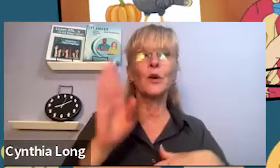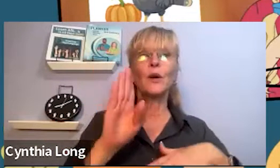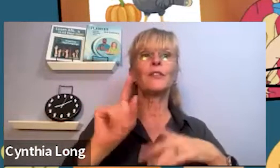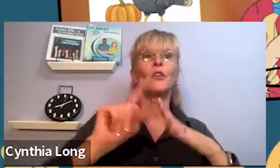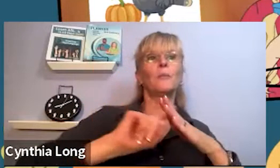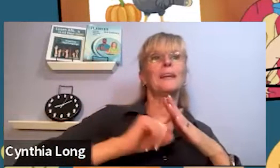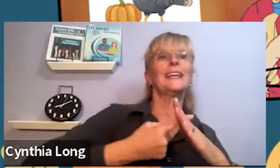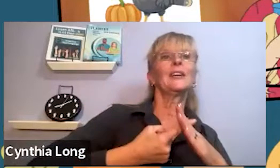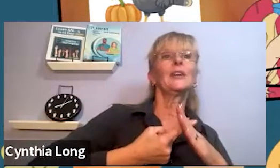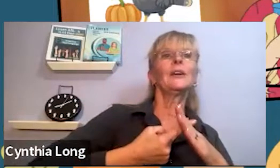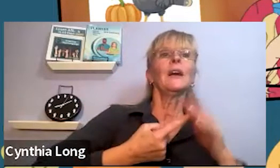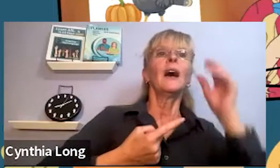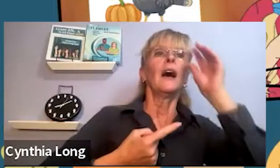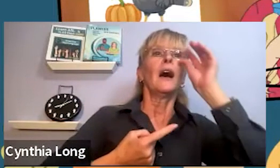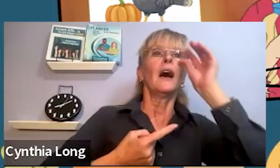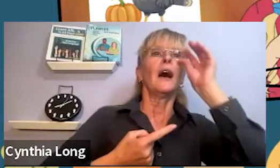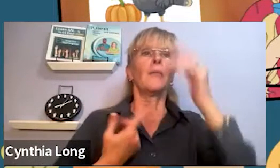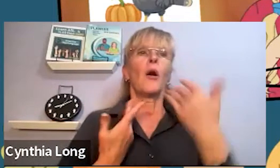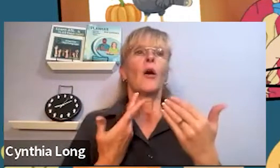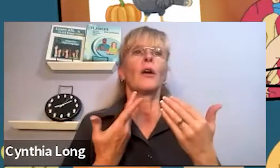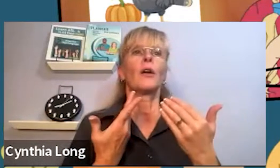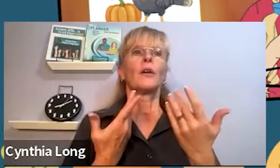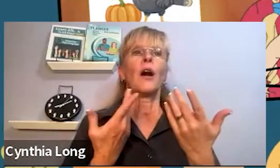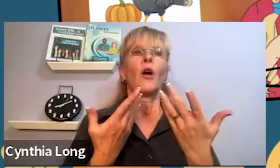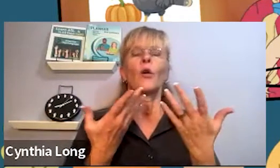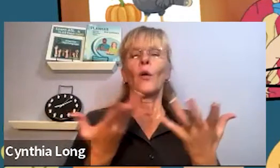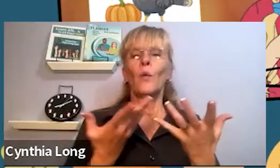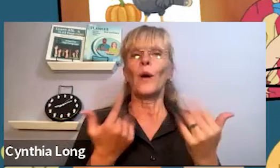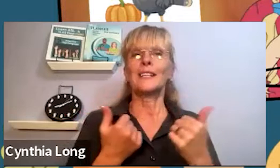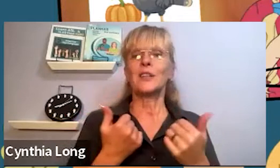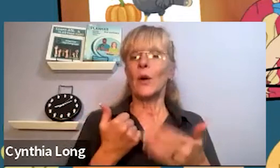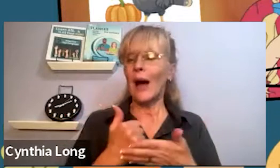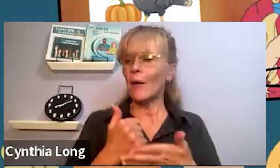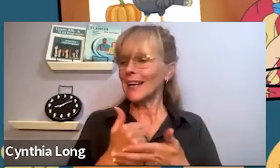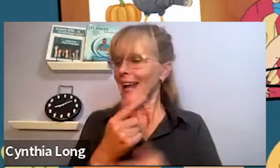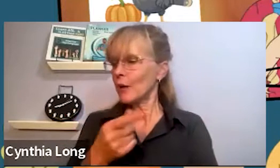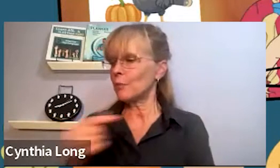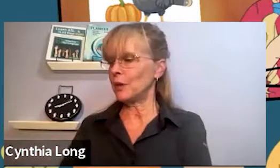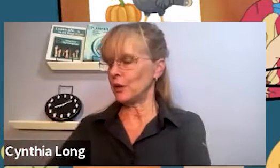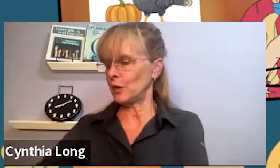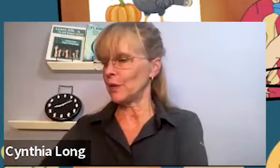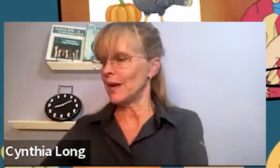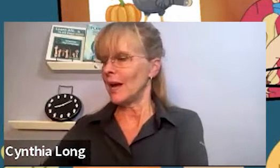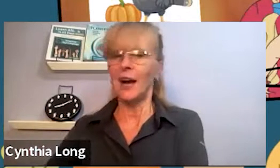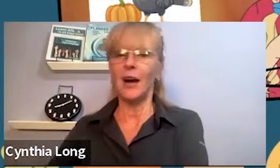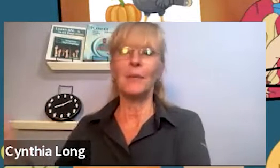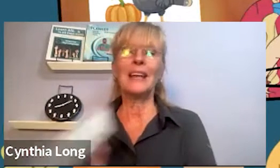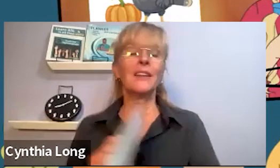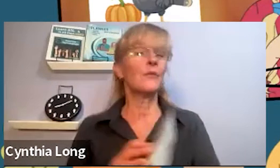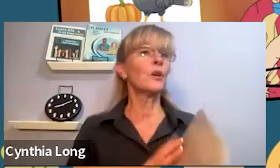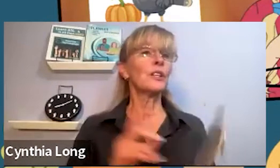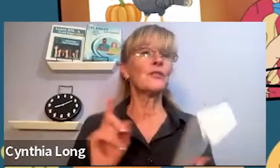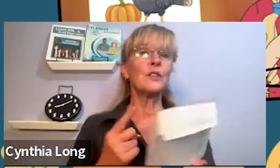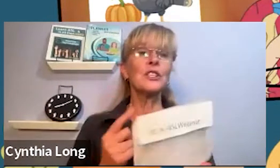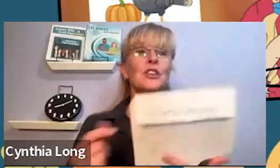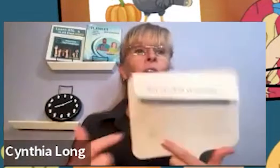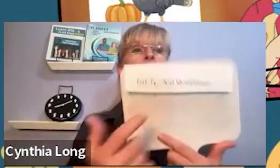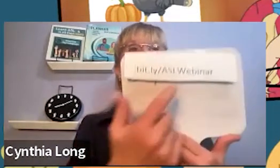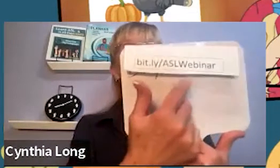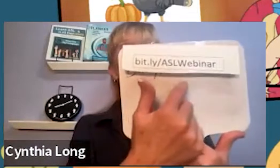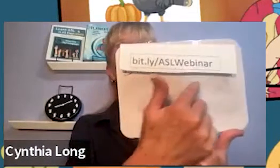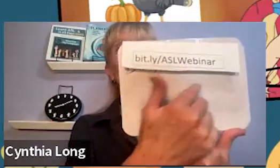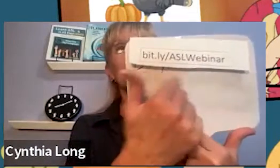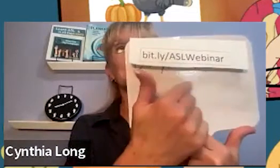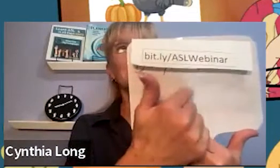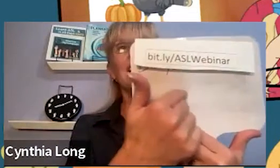know, I don't know if you're a beginner or what. So how can I help you? And we're going to first